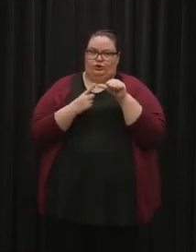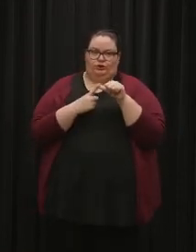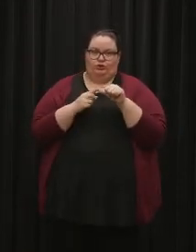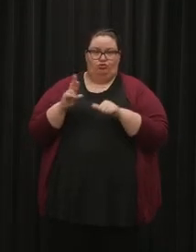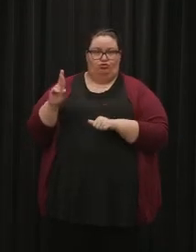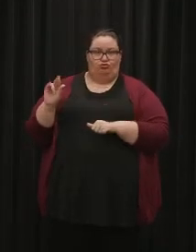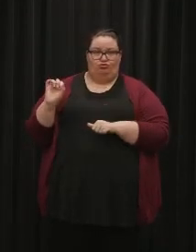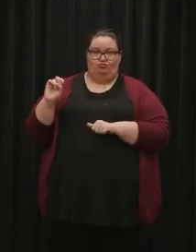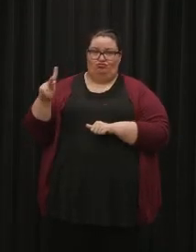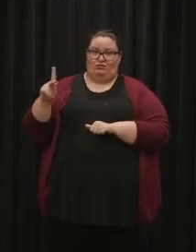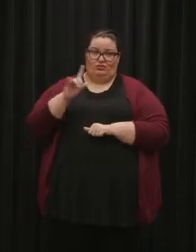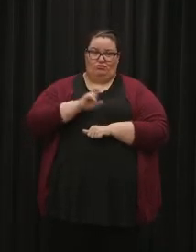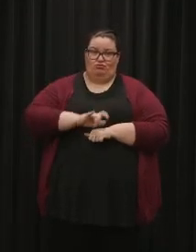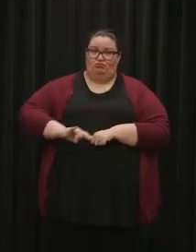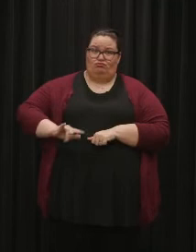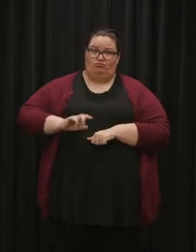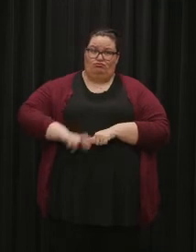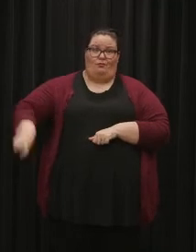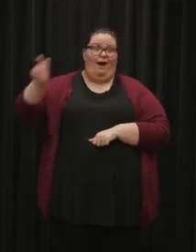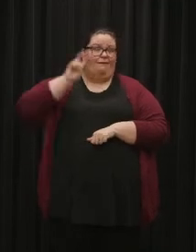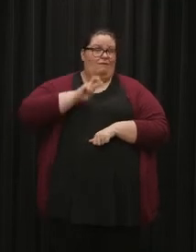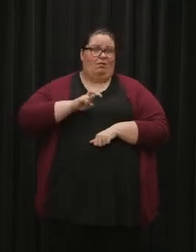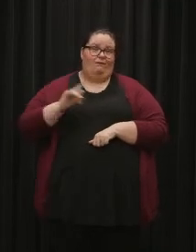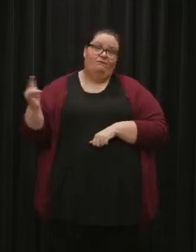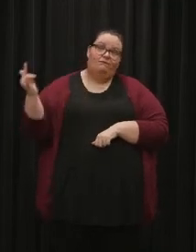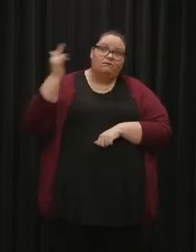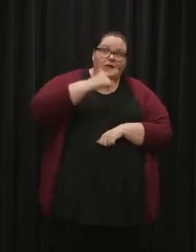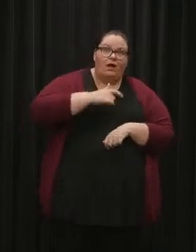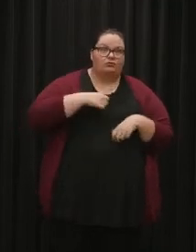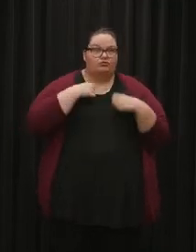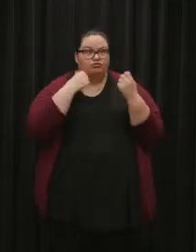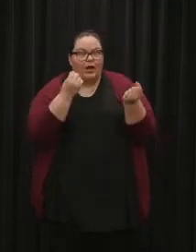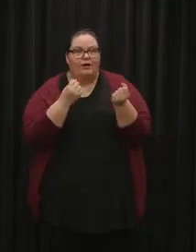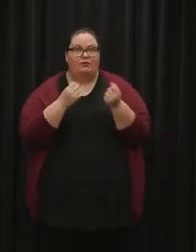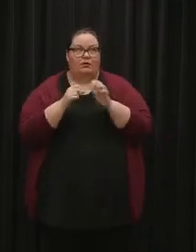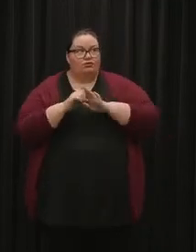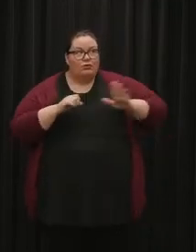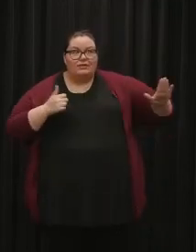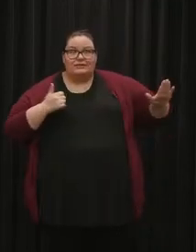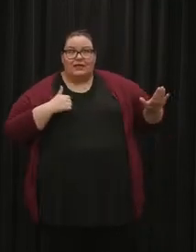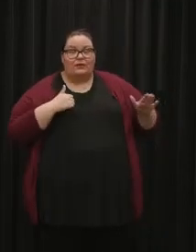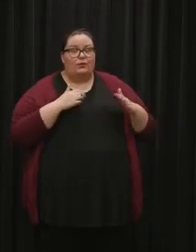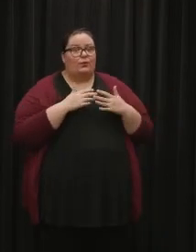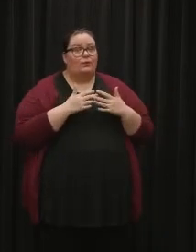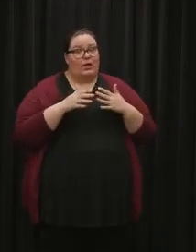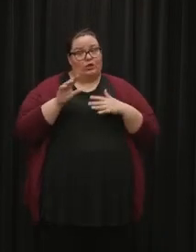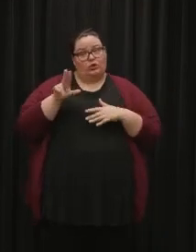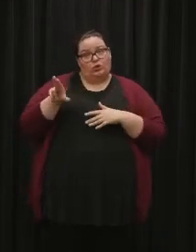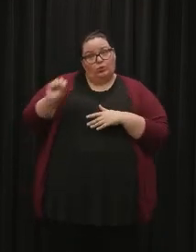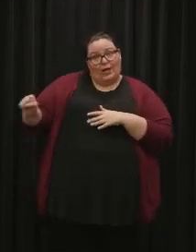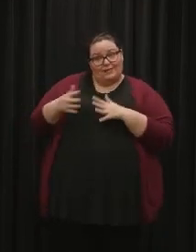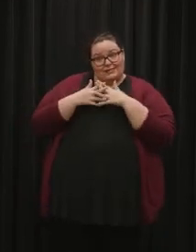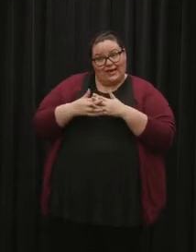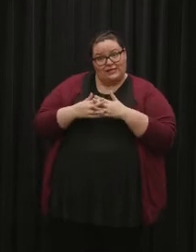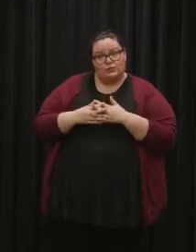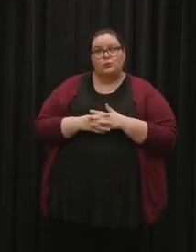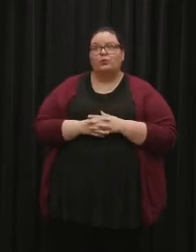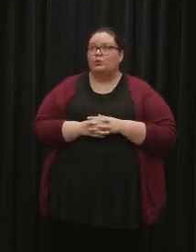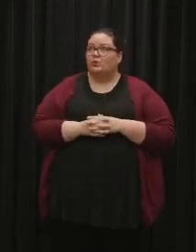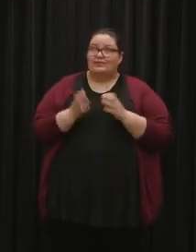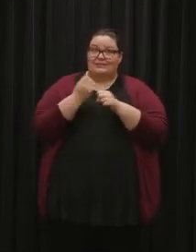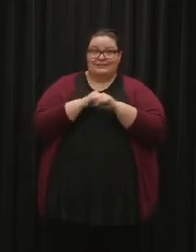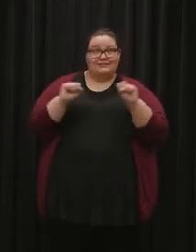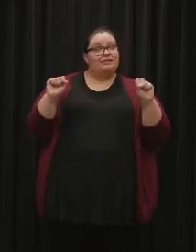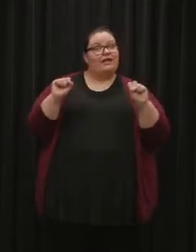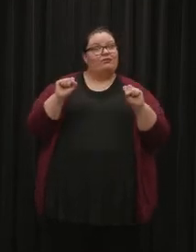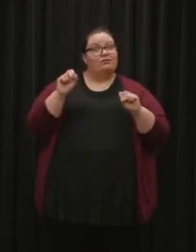there are risks right now to traveling because the numbers are so high all across this country and all across the U.S. So there's not really a safe